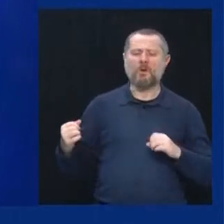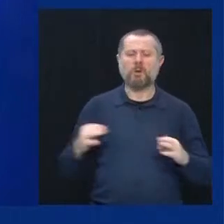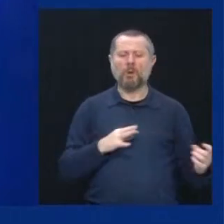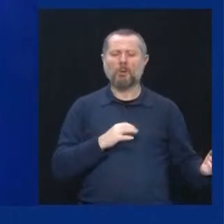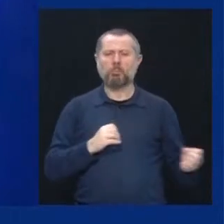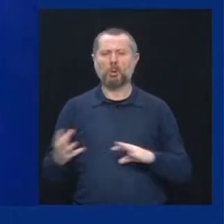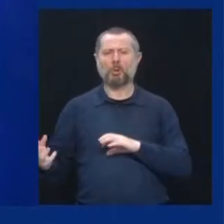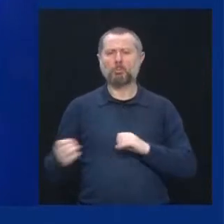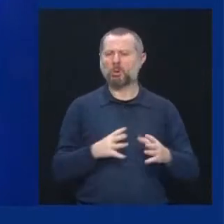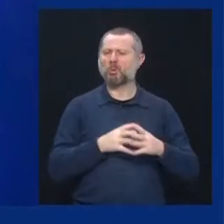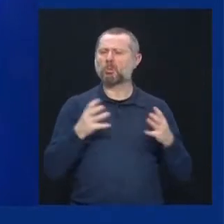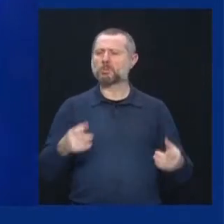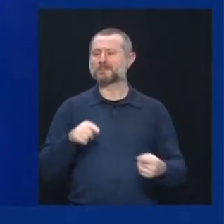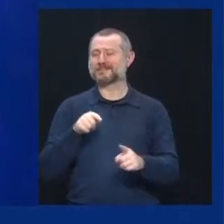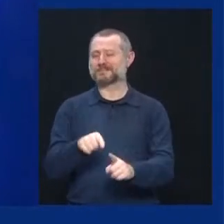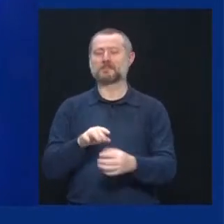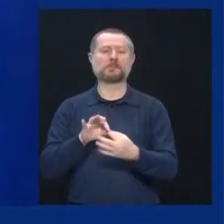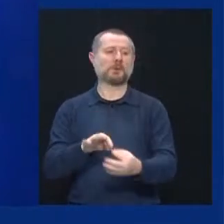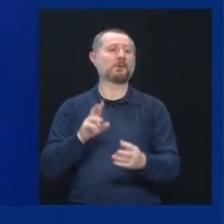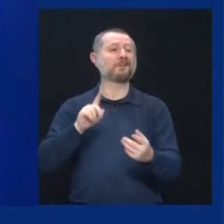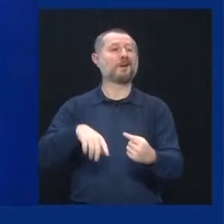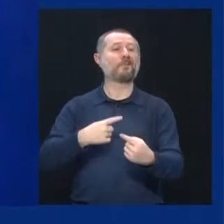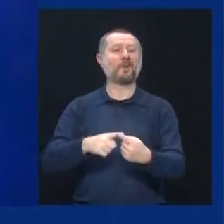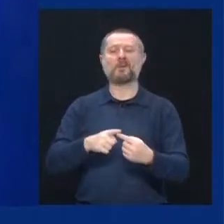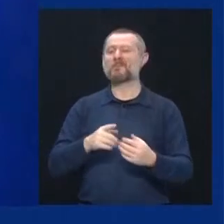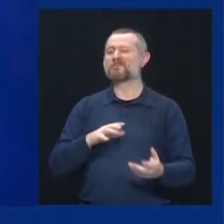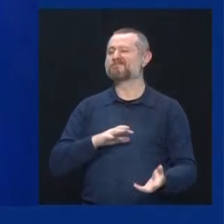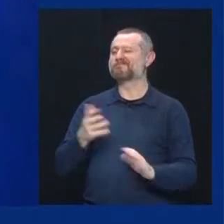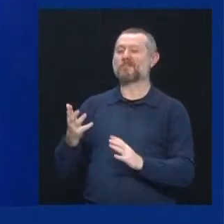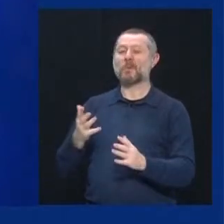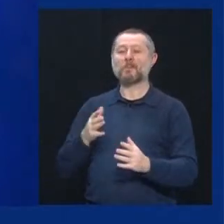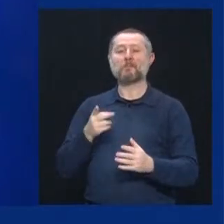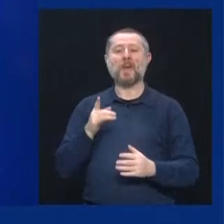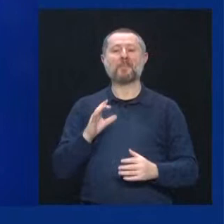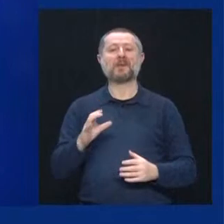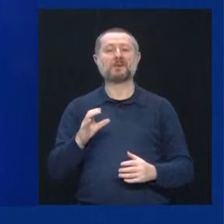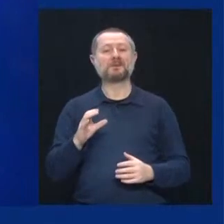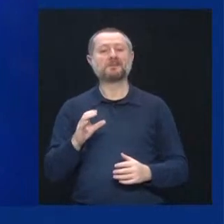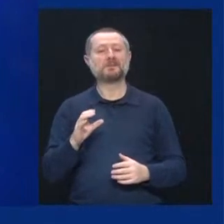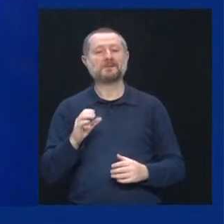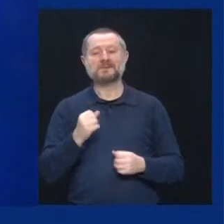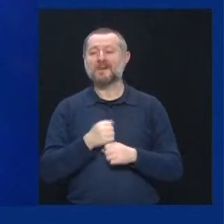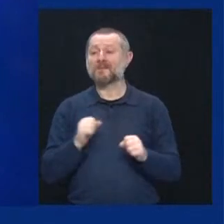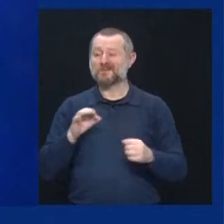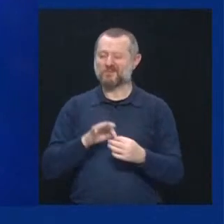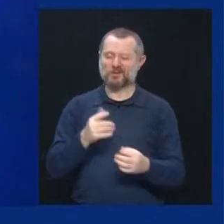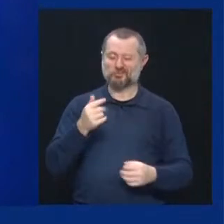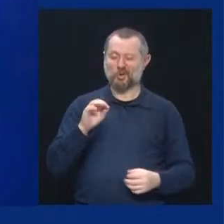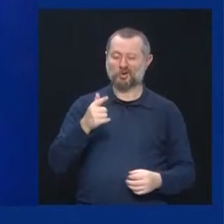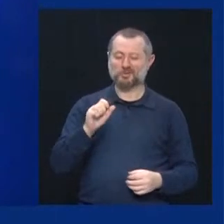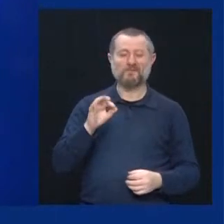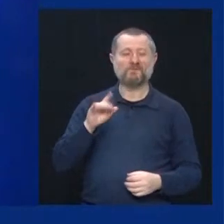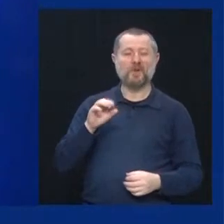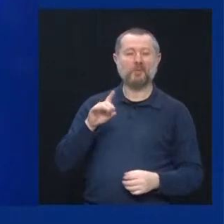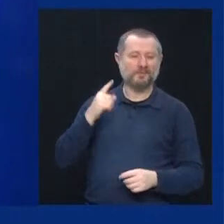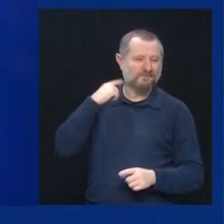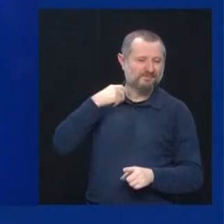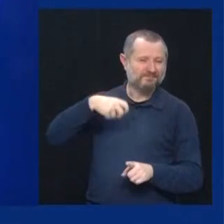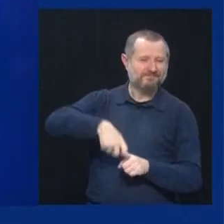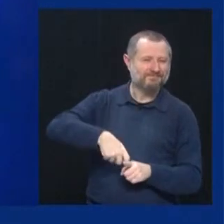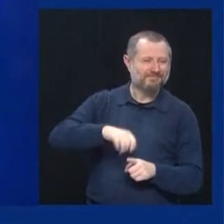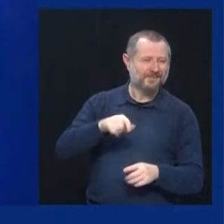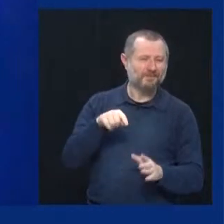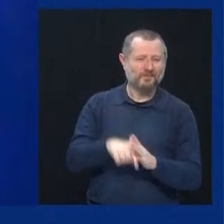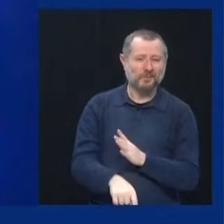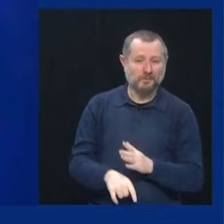climaxing with the George Floyd killing, and it's been nationwide. we said in New York, we were one of the first to